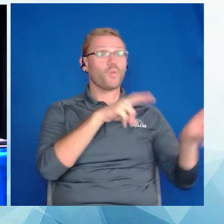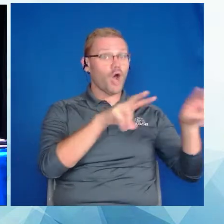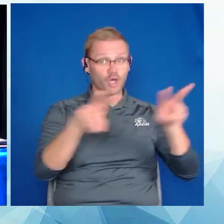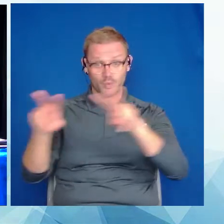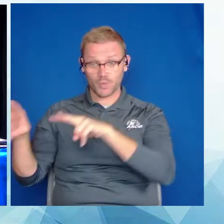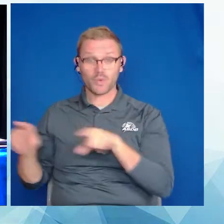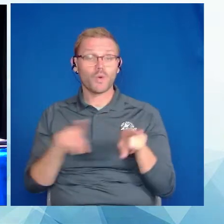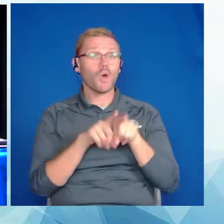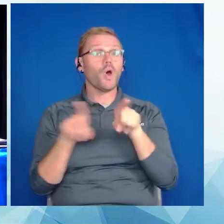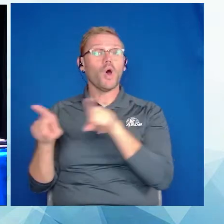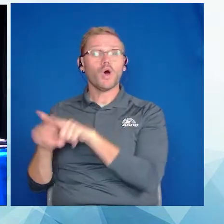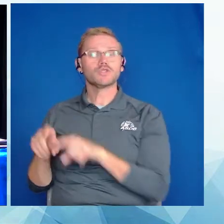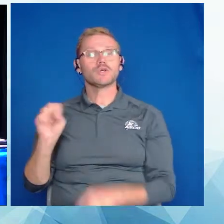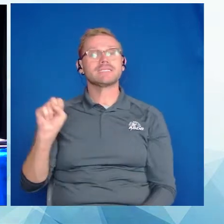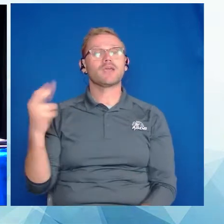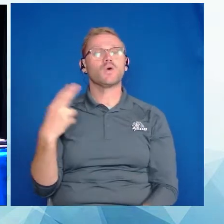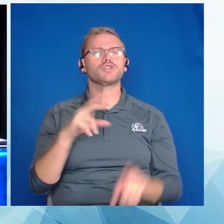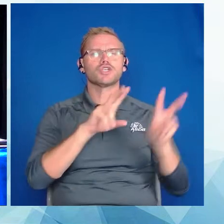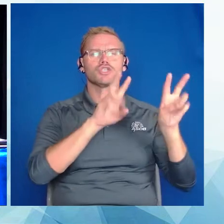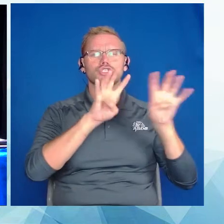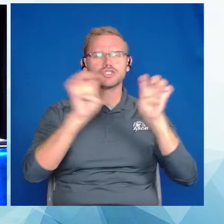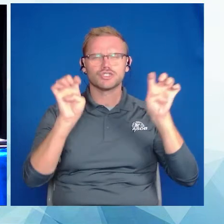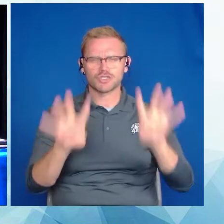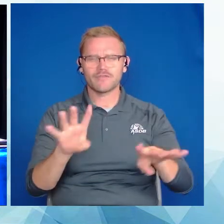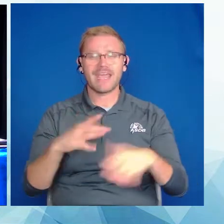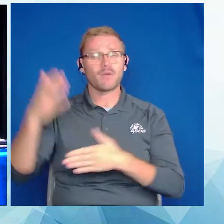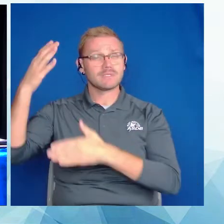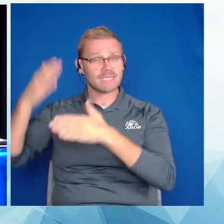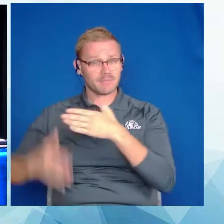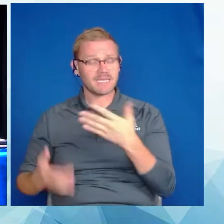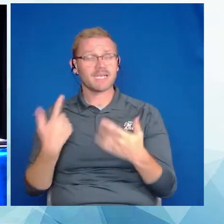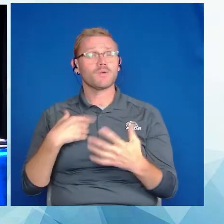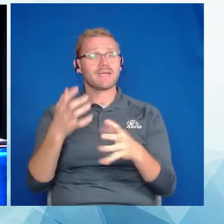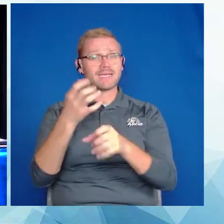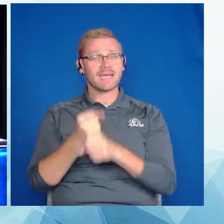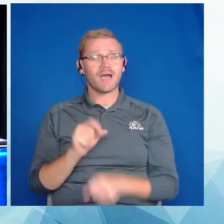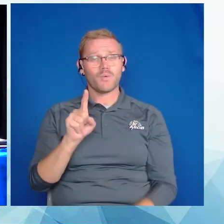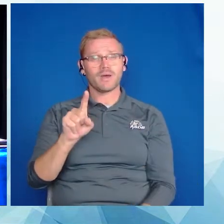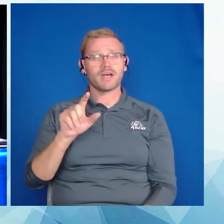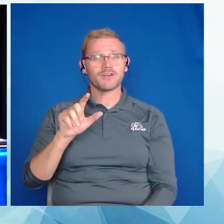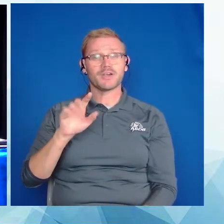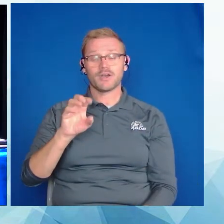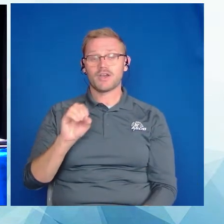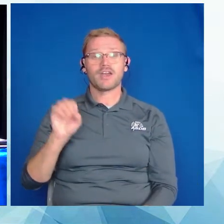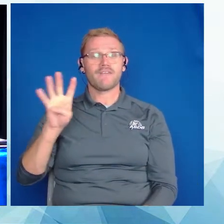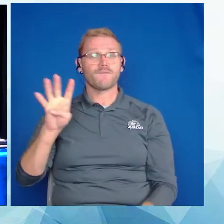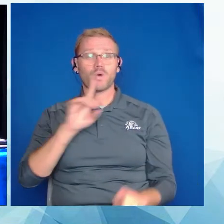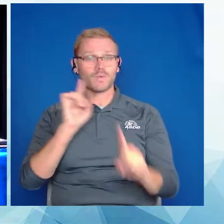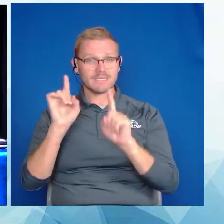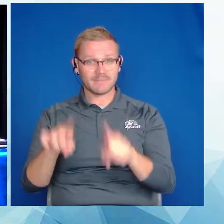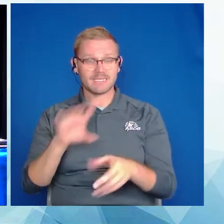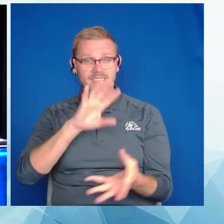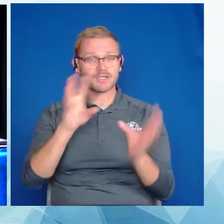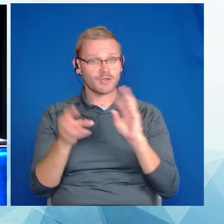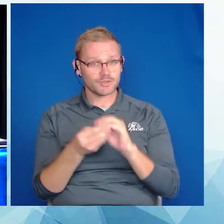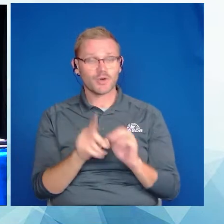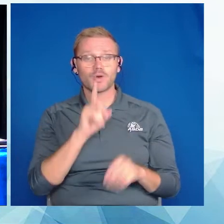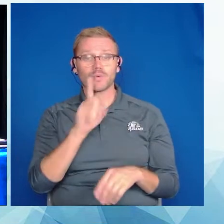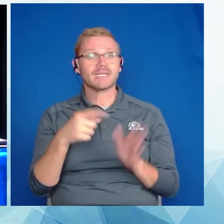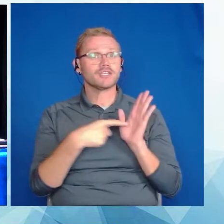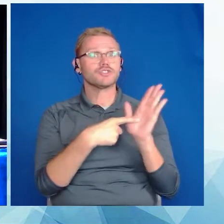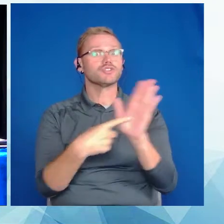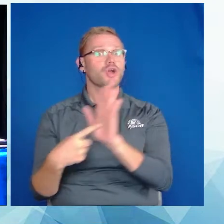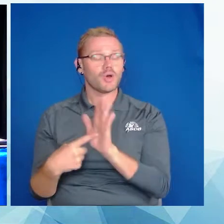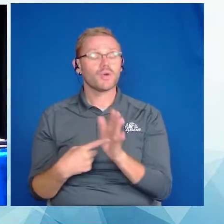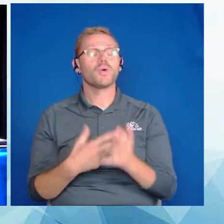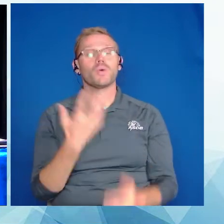as well as a stakeholder survey was completed where we received 104 responses, which has revealed a